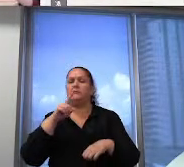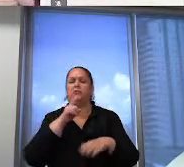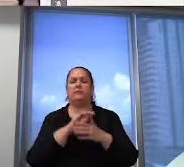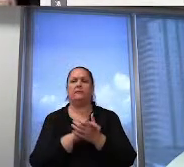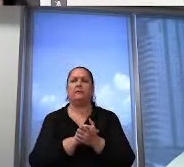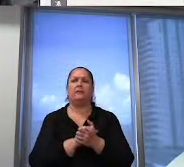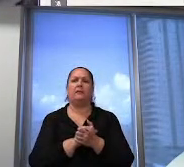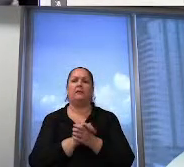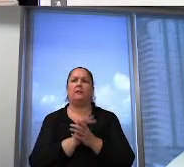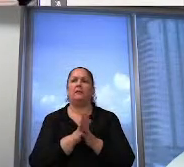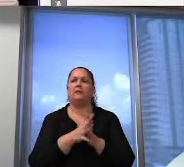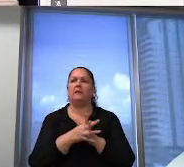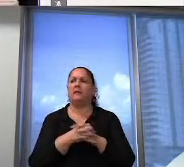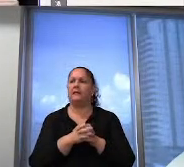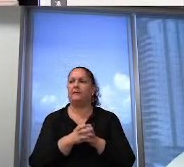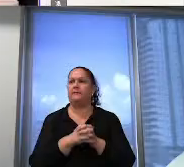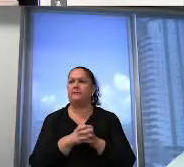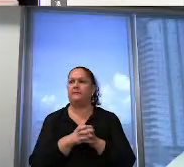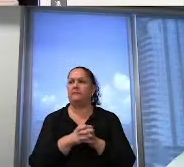Sure.